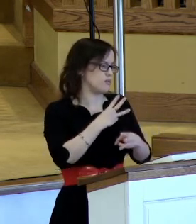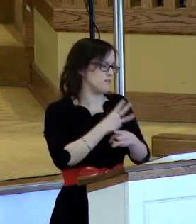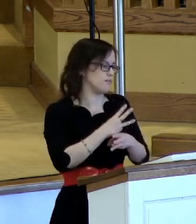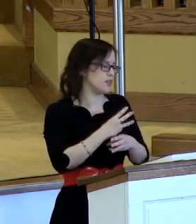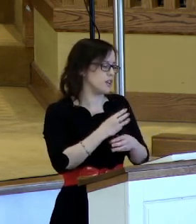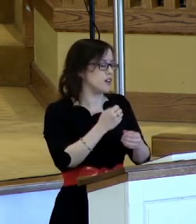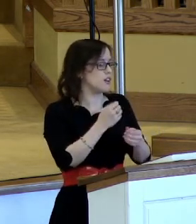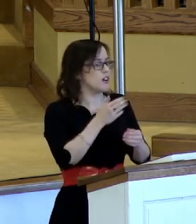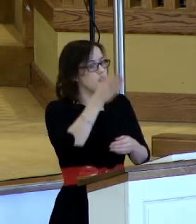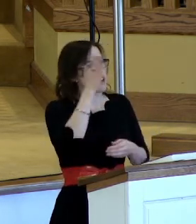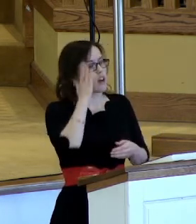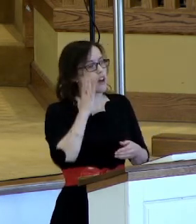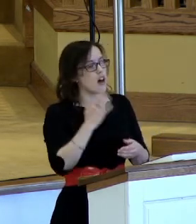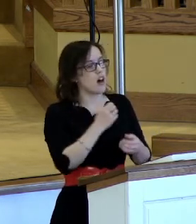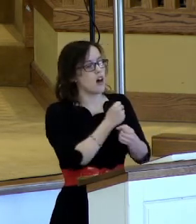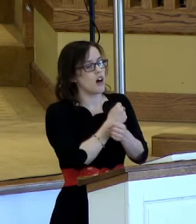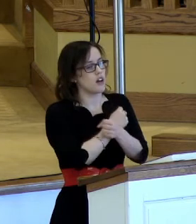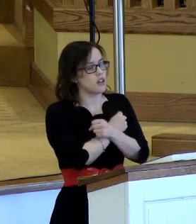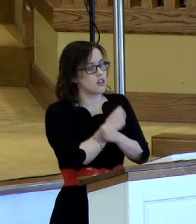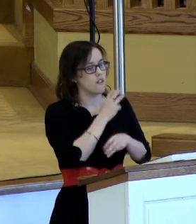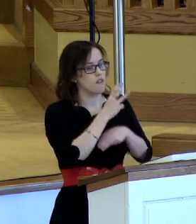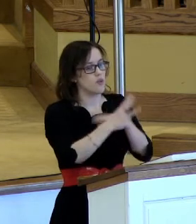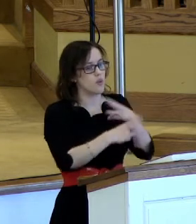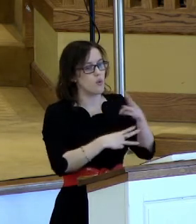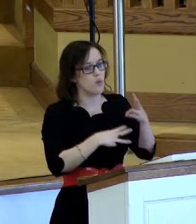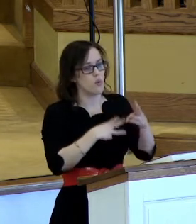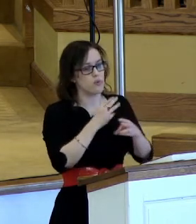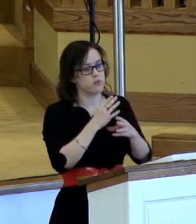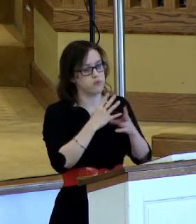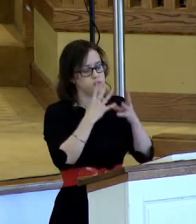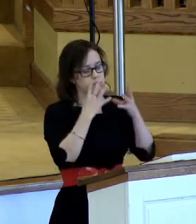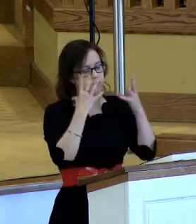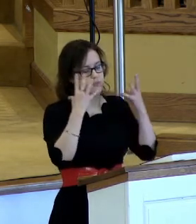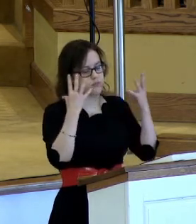world. God so loved the